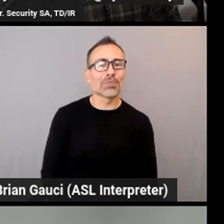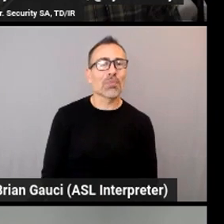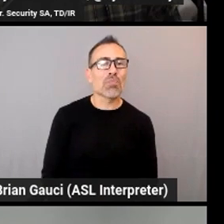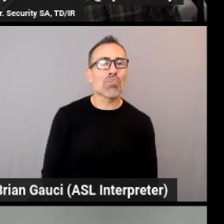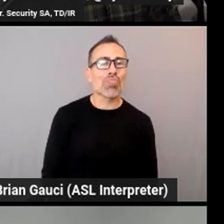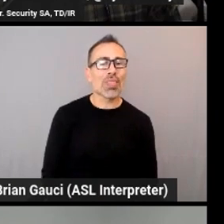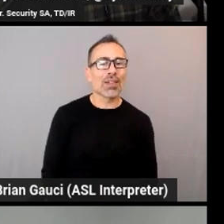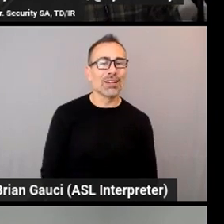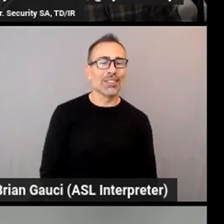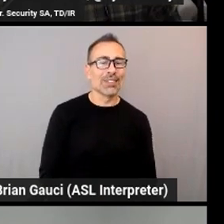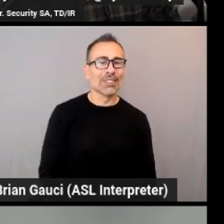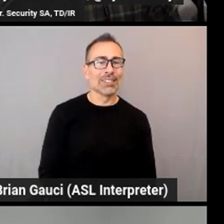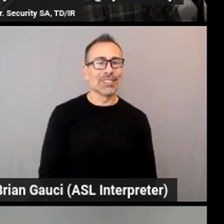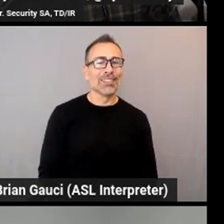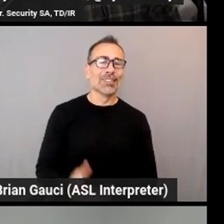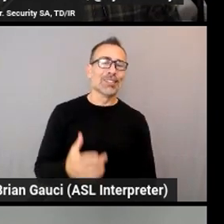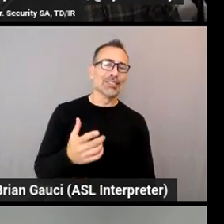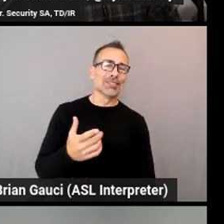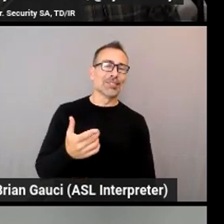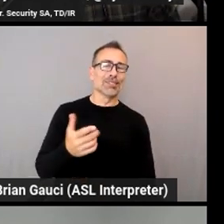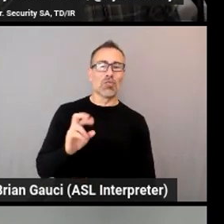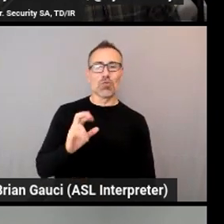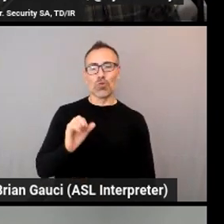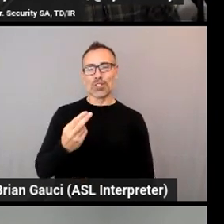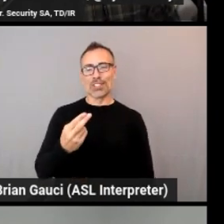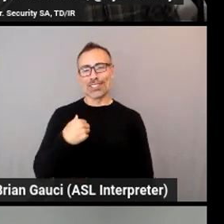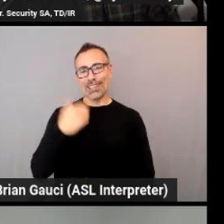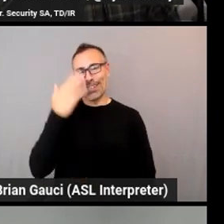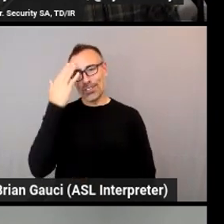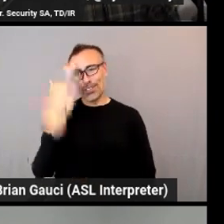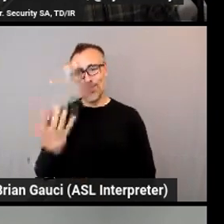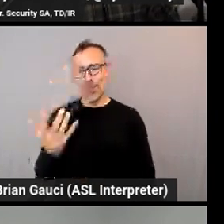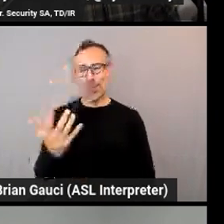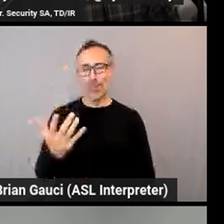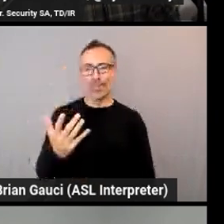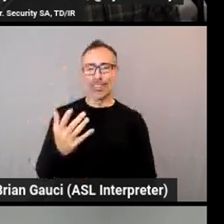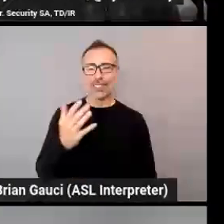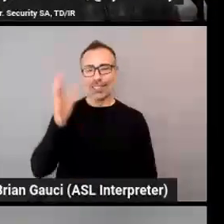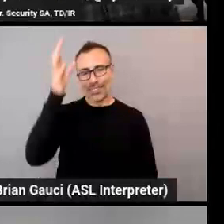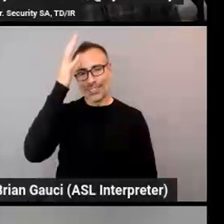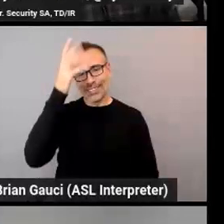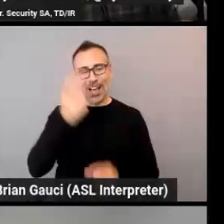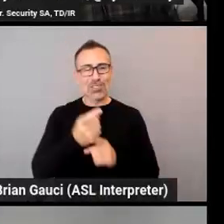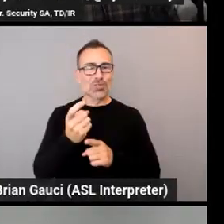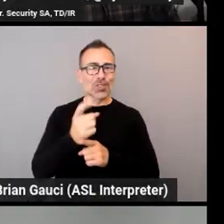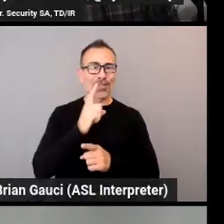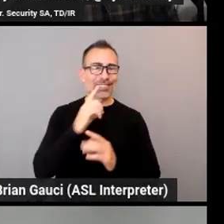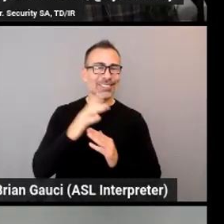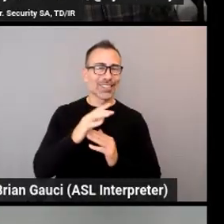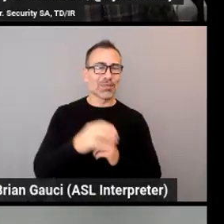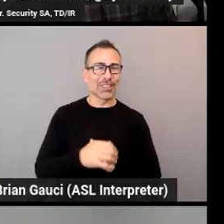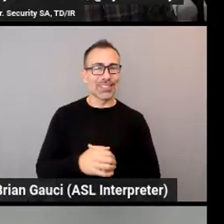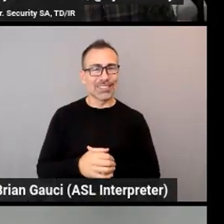crown jewel. So how a dad joke's a dad joke, right? Yes, the dad joke is the best. So, anyways, the punchline's apparent.